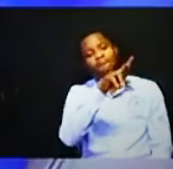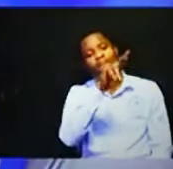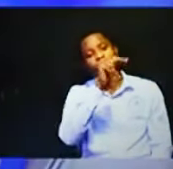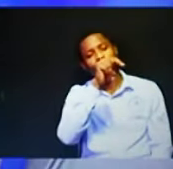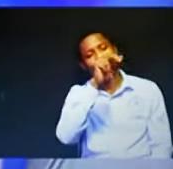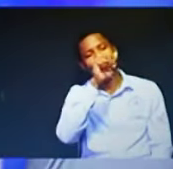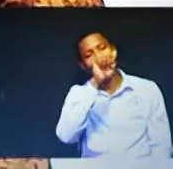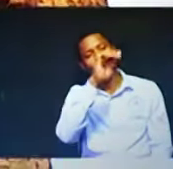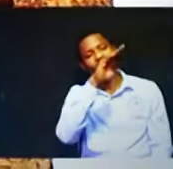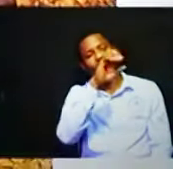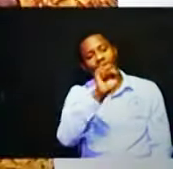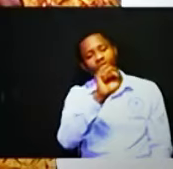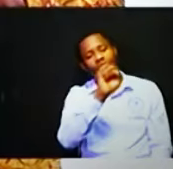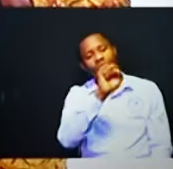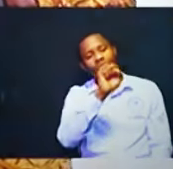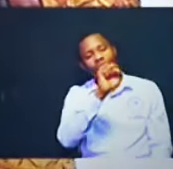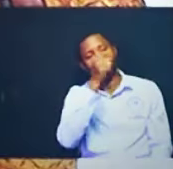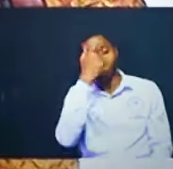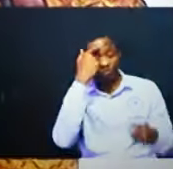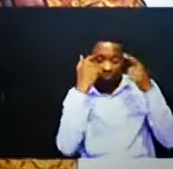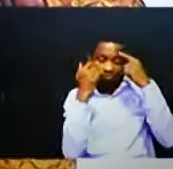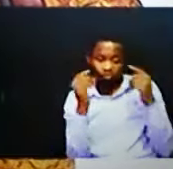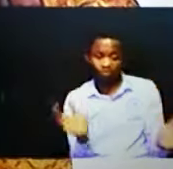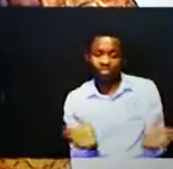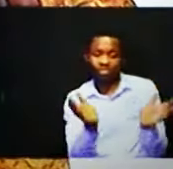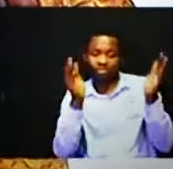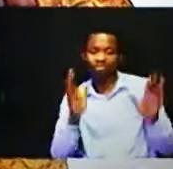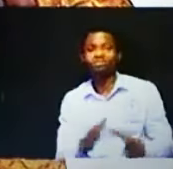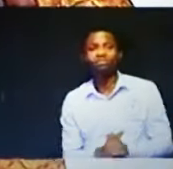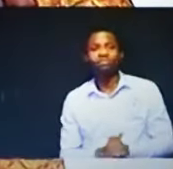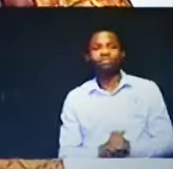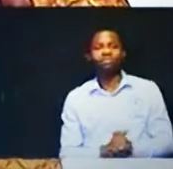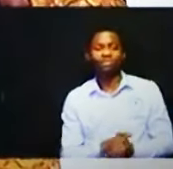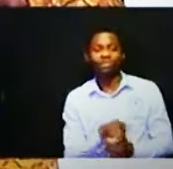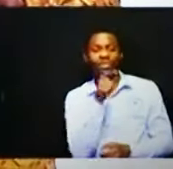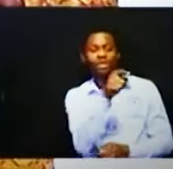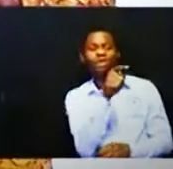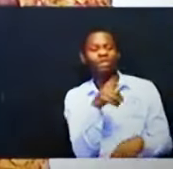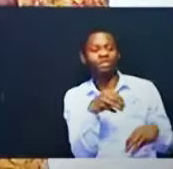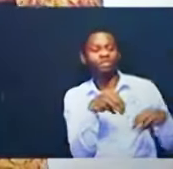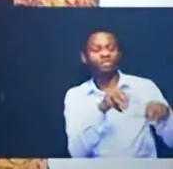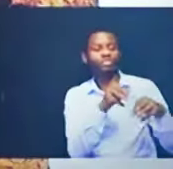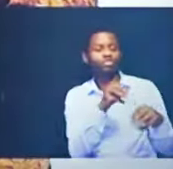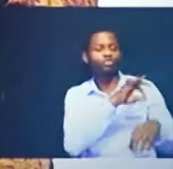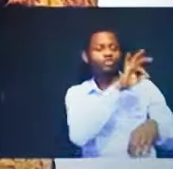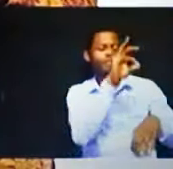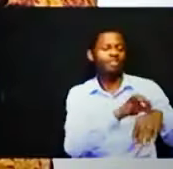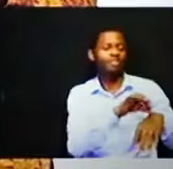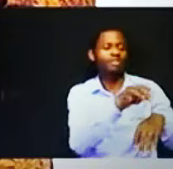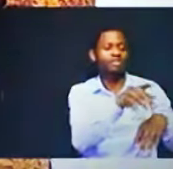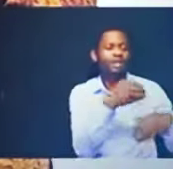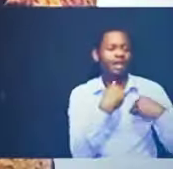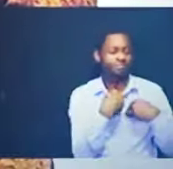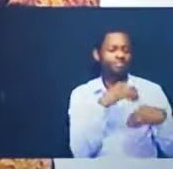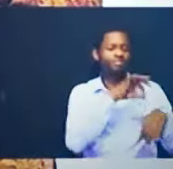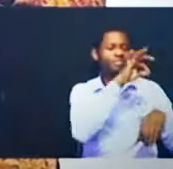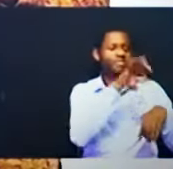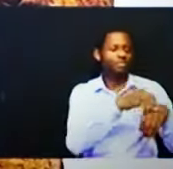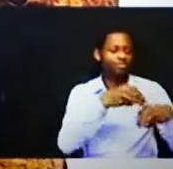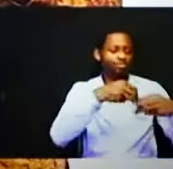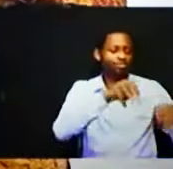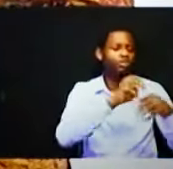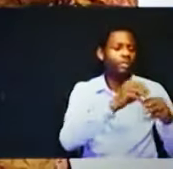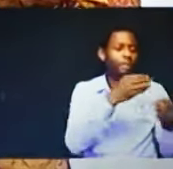an otufo. He sold the field he owned and brought the money and put it at the apostles'